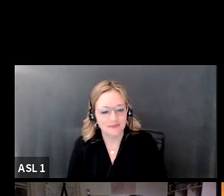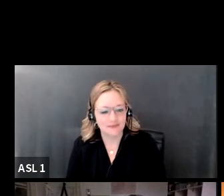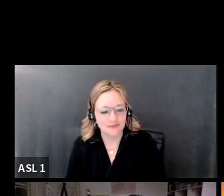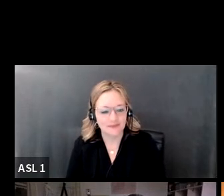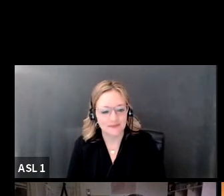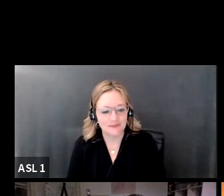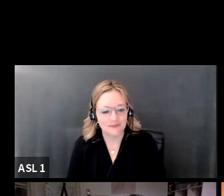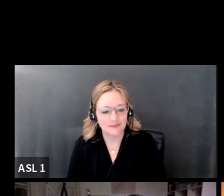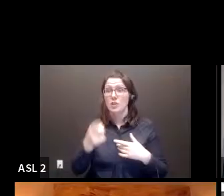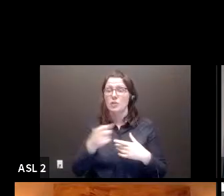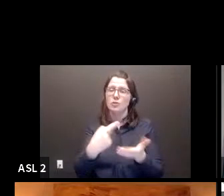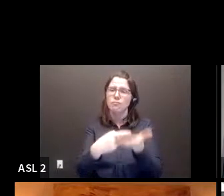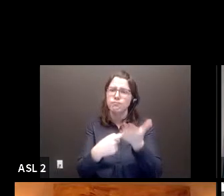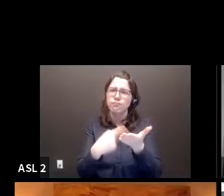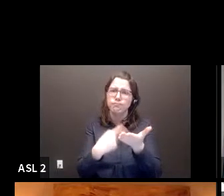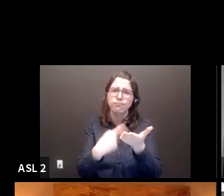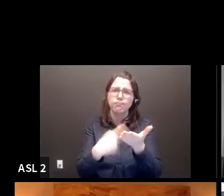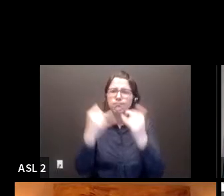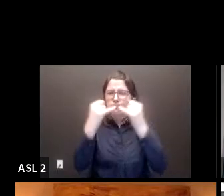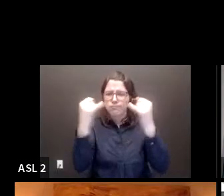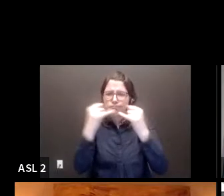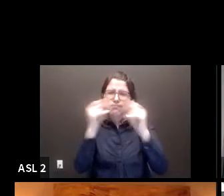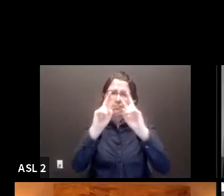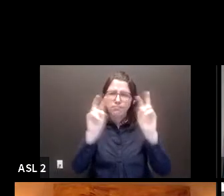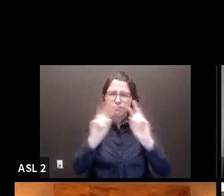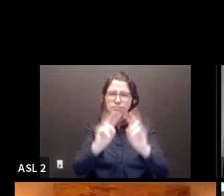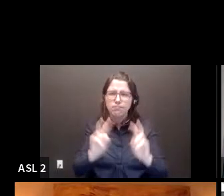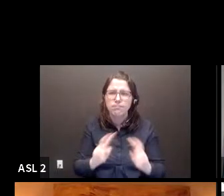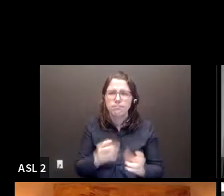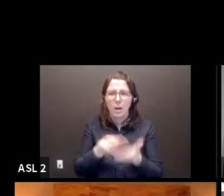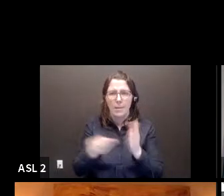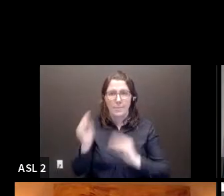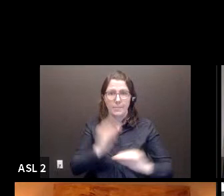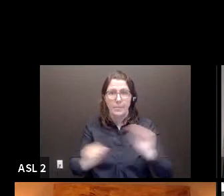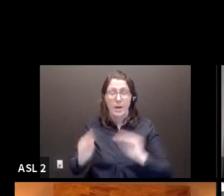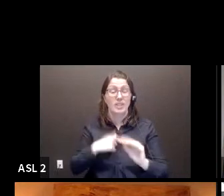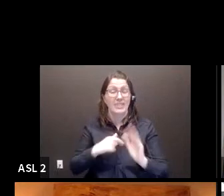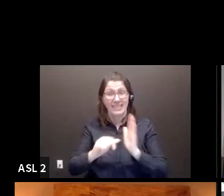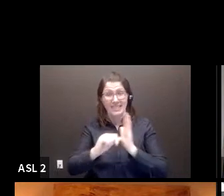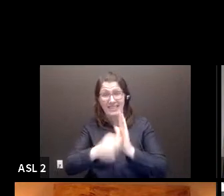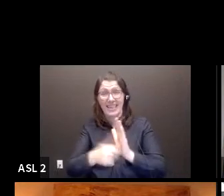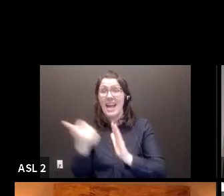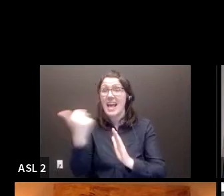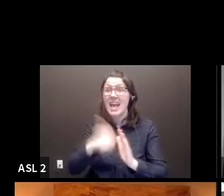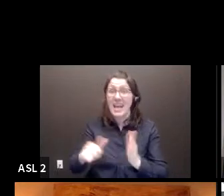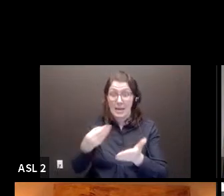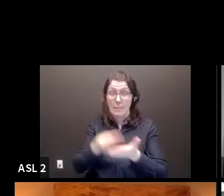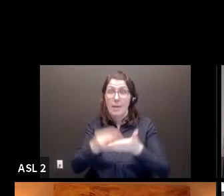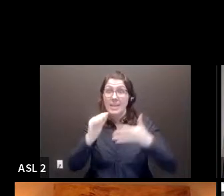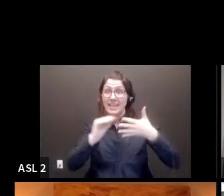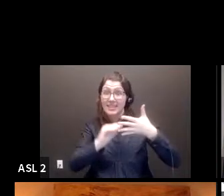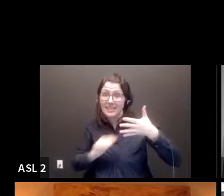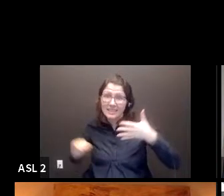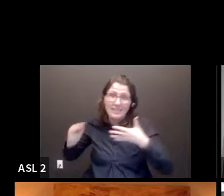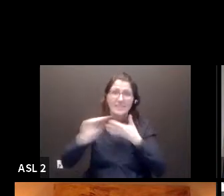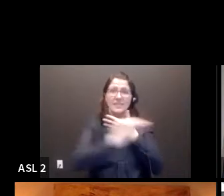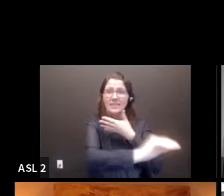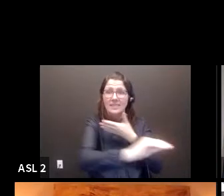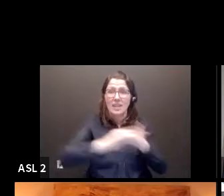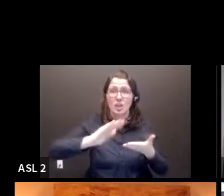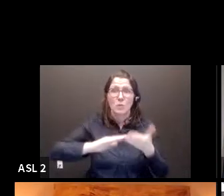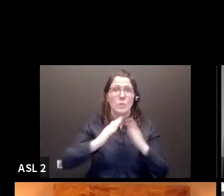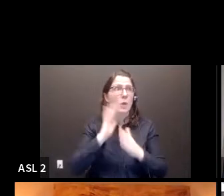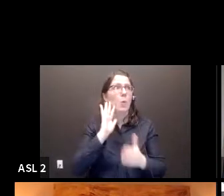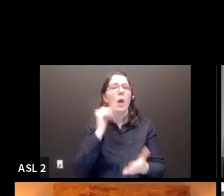wanted to encourage you guys to like any money you can give back to the communities will help so many people like i know it doesn't seem it seems